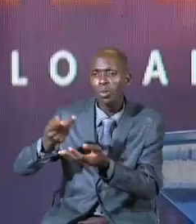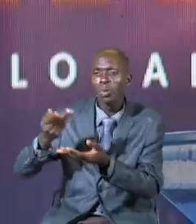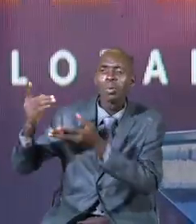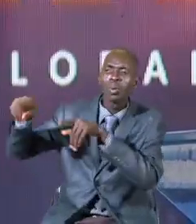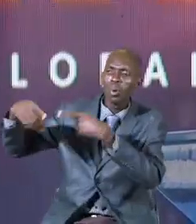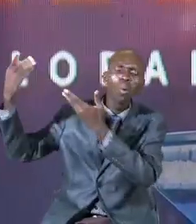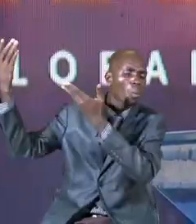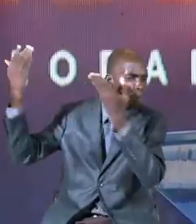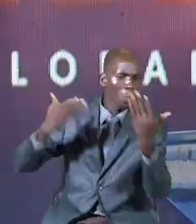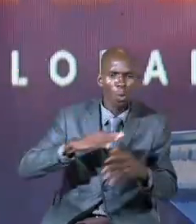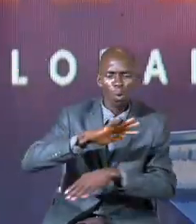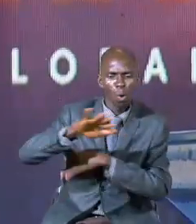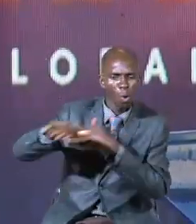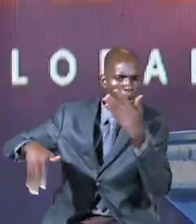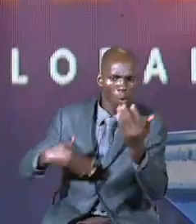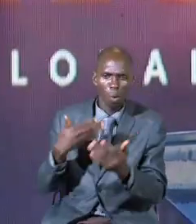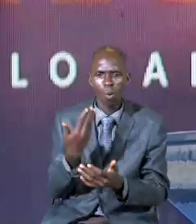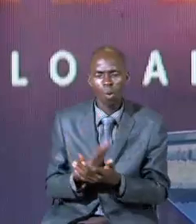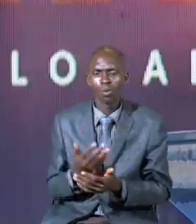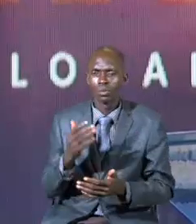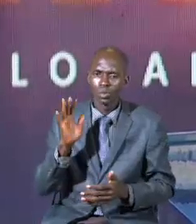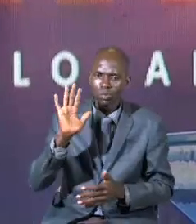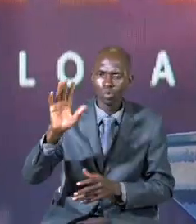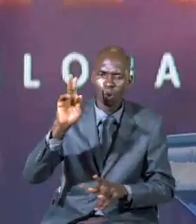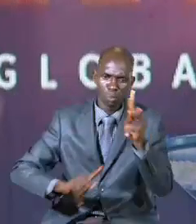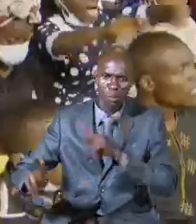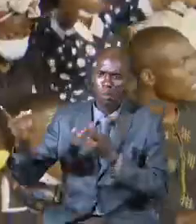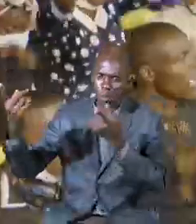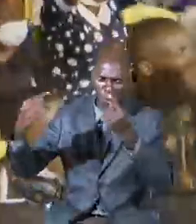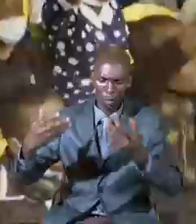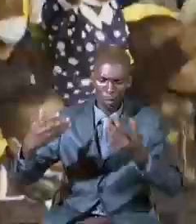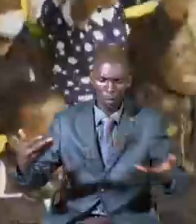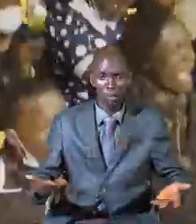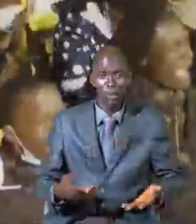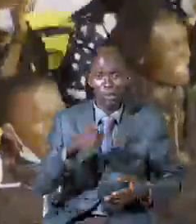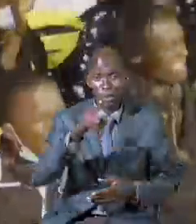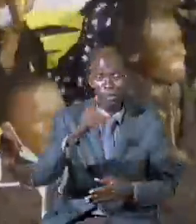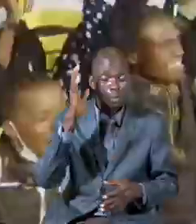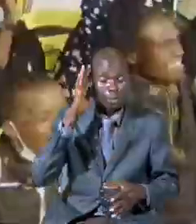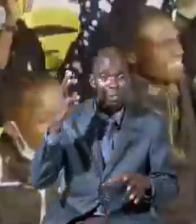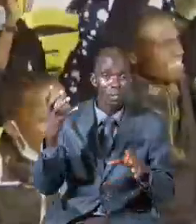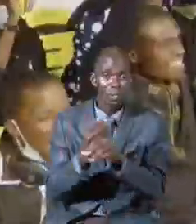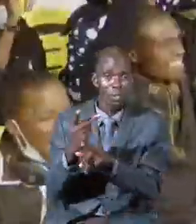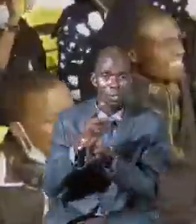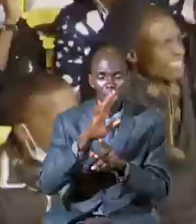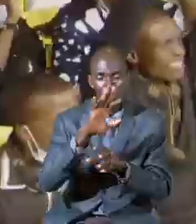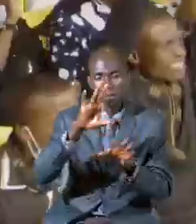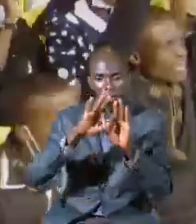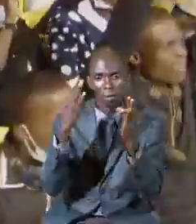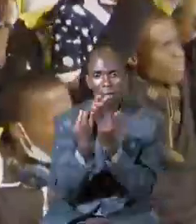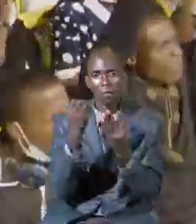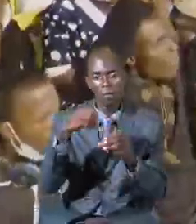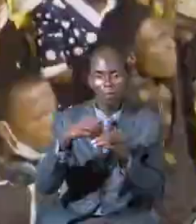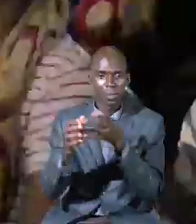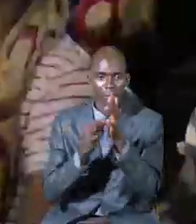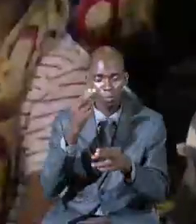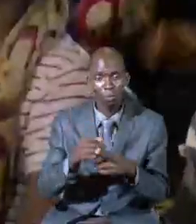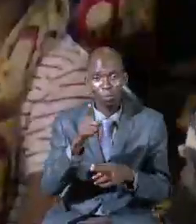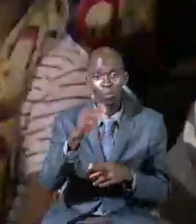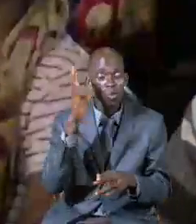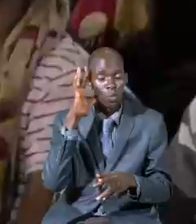here before you to take care of you. You'll take care of many families. You'll take care of your